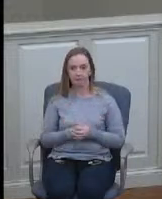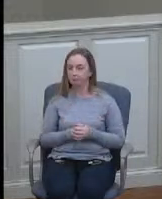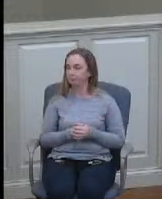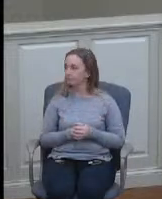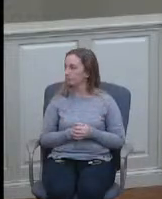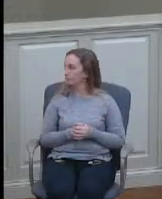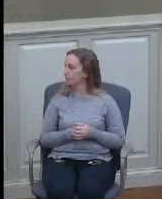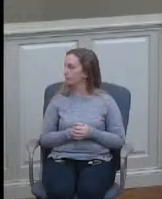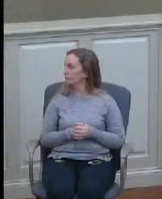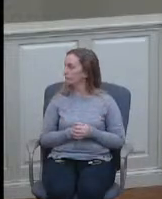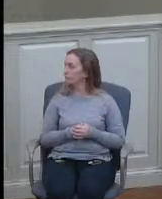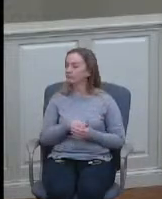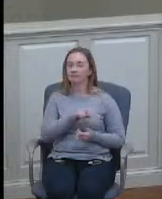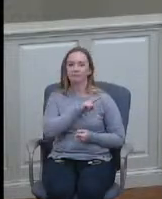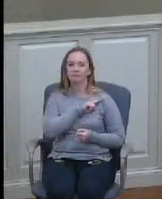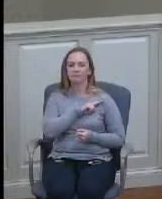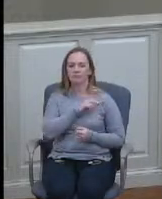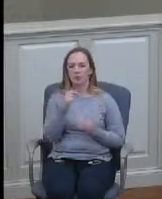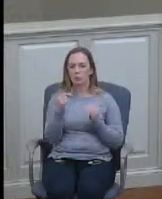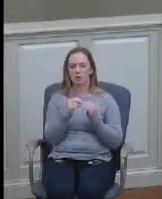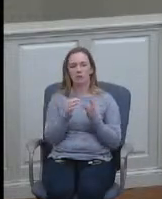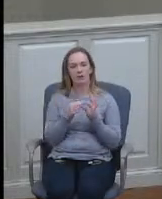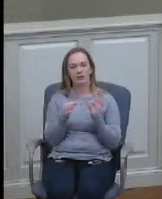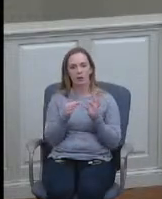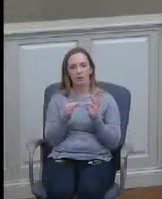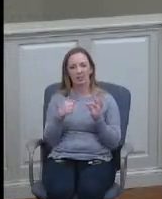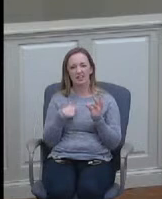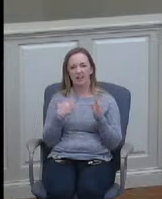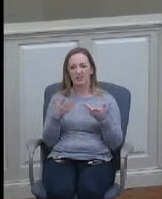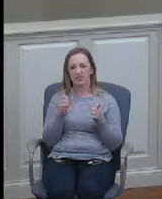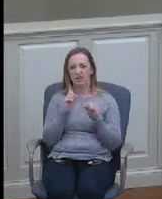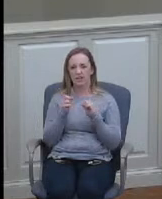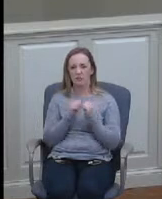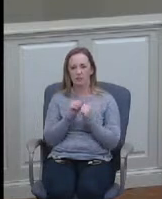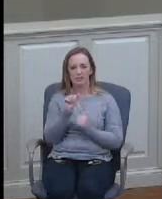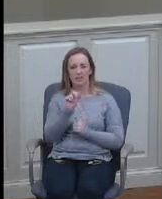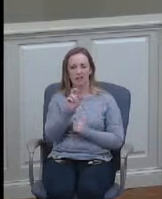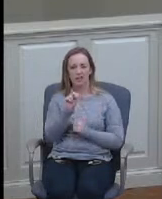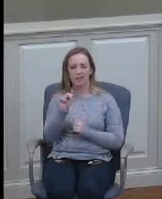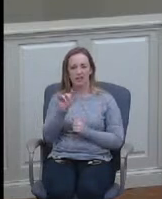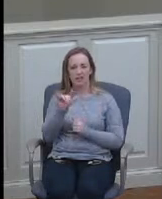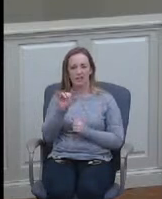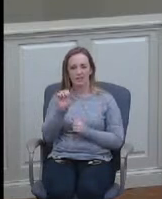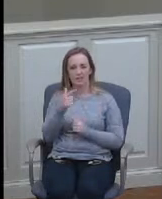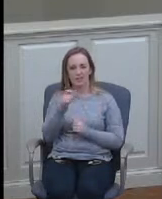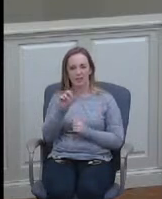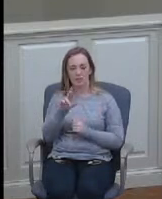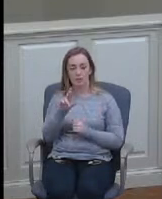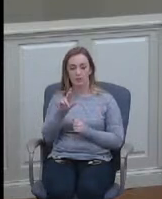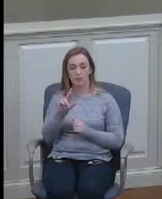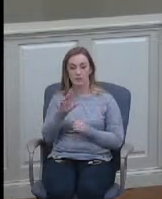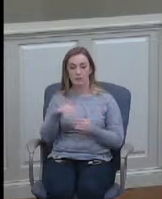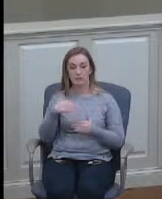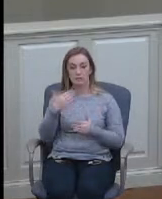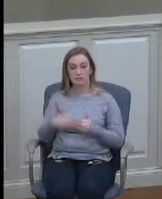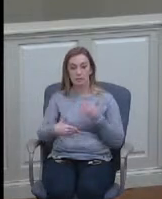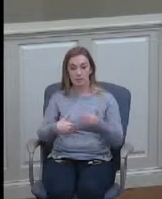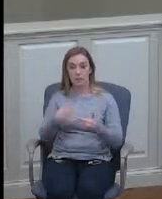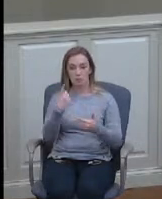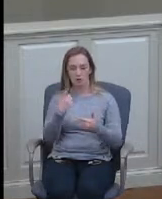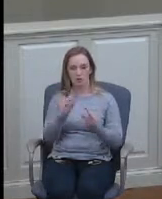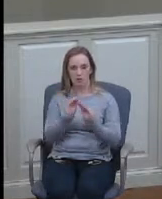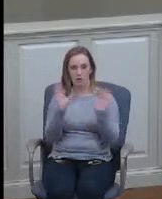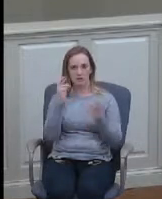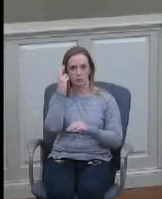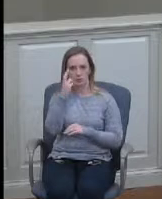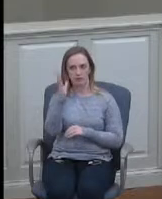I had one more comment. I mean, I had talked with Ann Yeager. Step one is obviously realizing there's been a problem in the past.